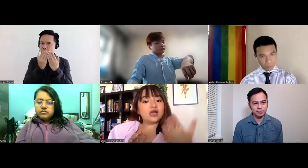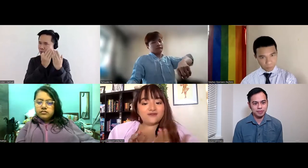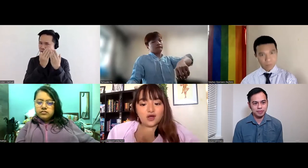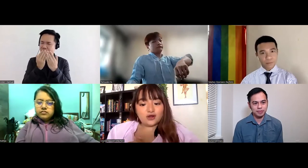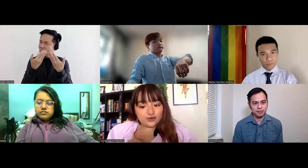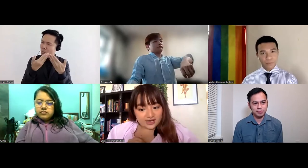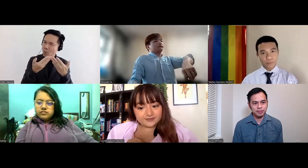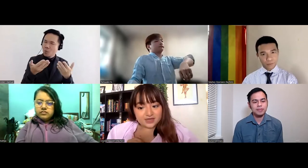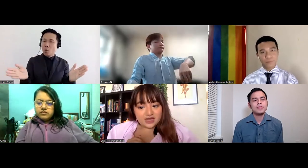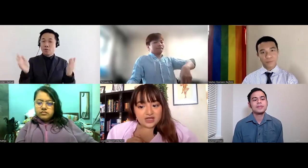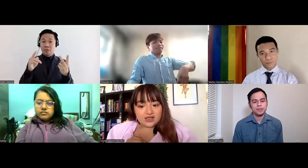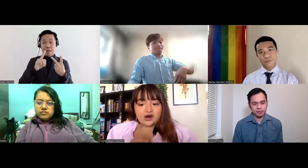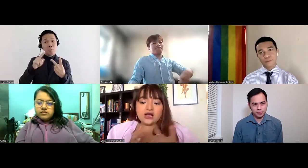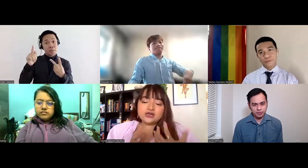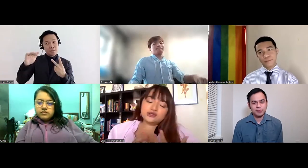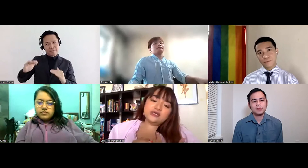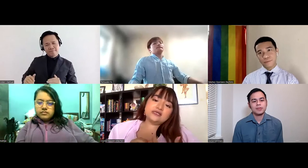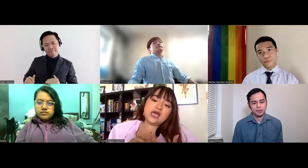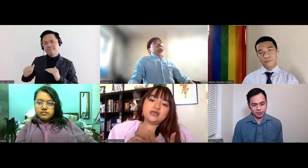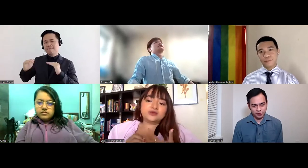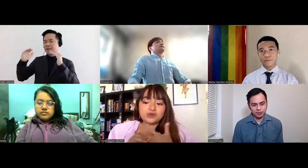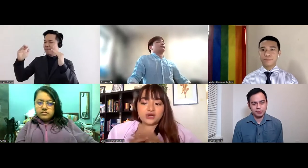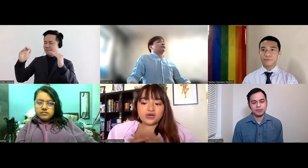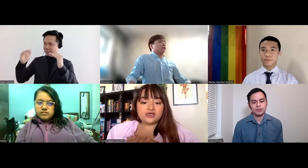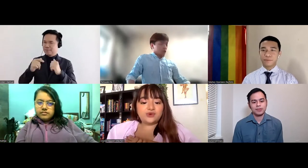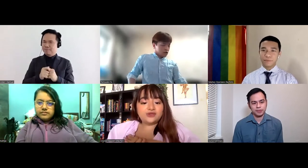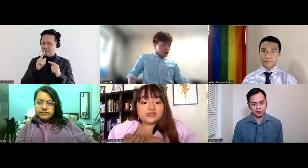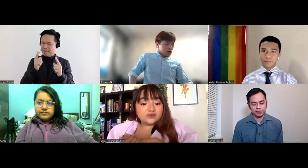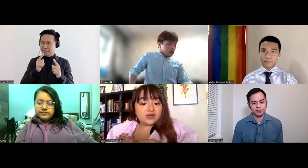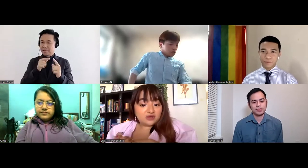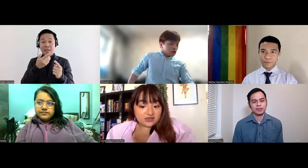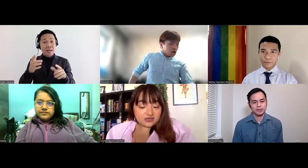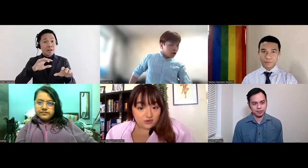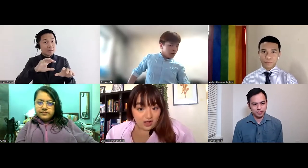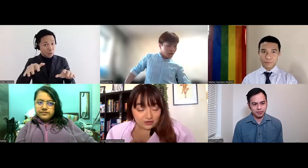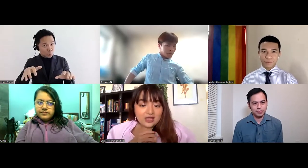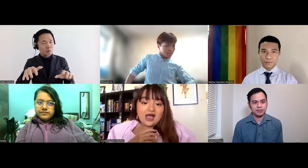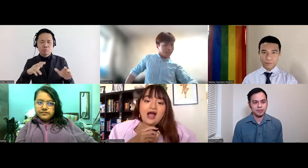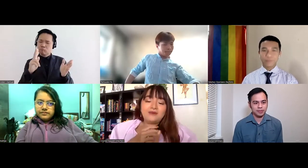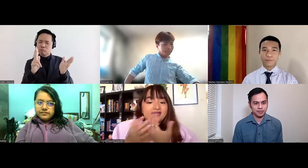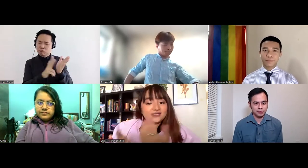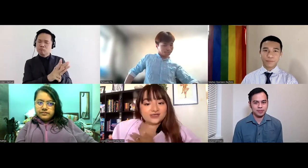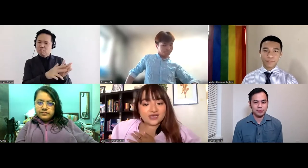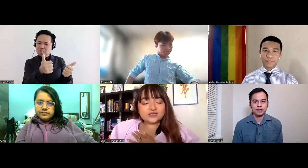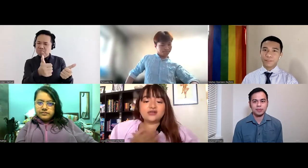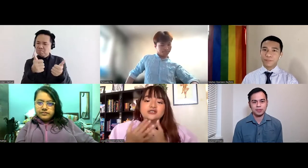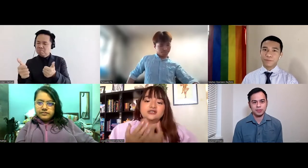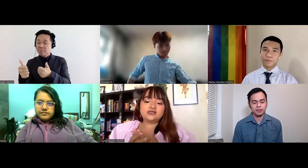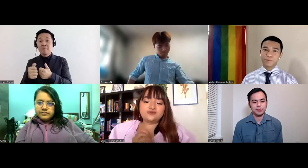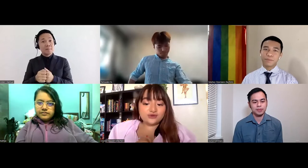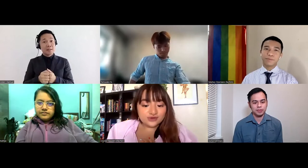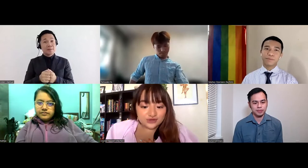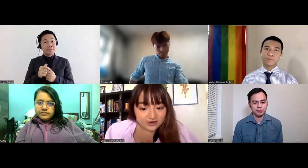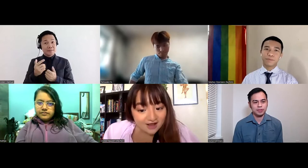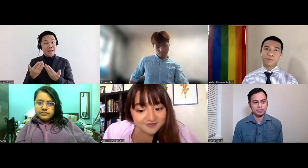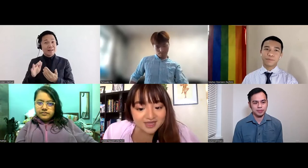ensure lifelong learning. There are countries and communities where this has been implemented well. I guess this next question is for